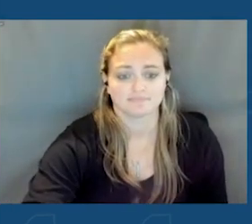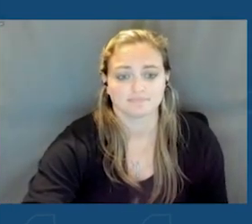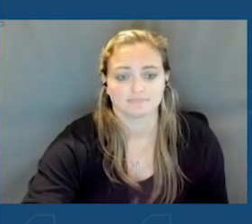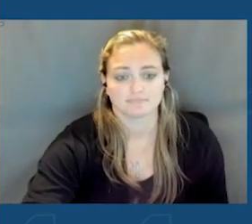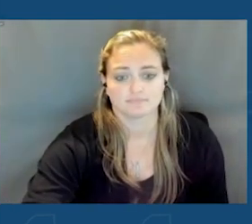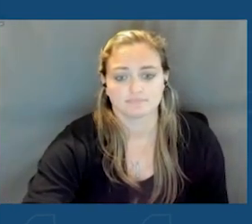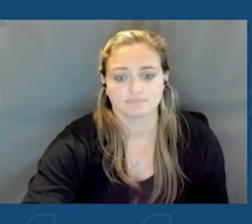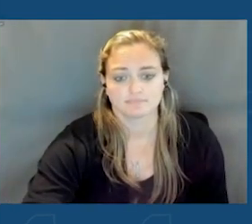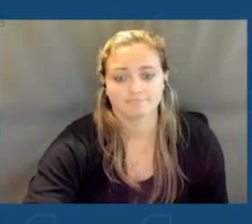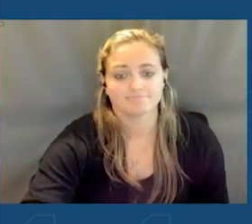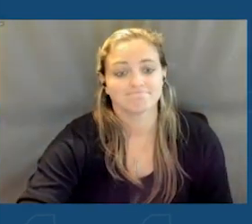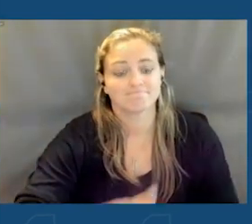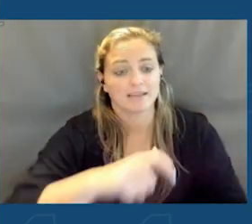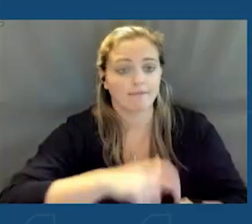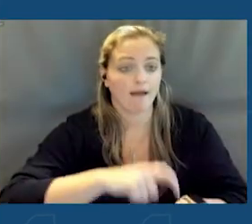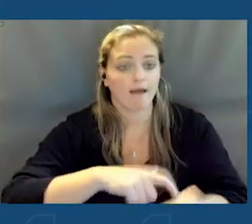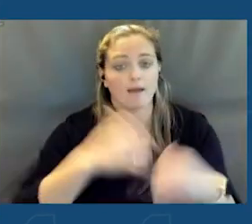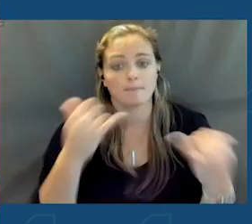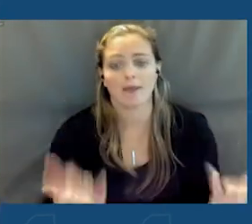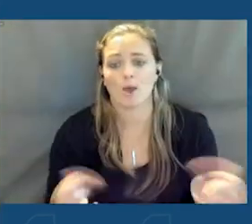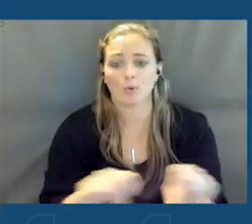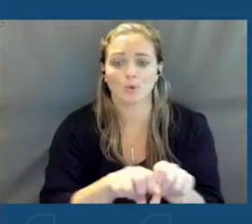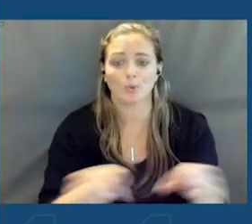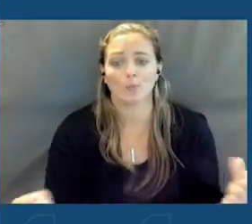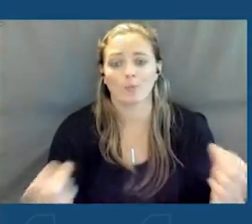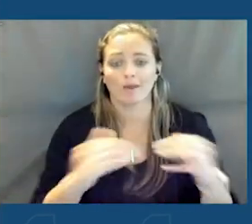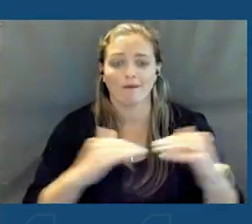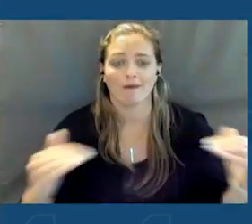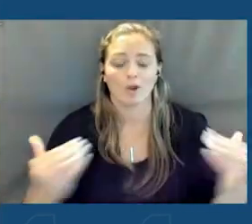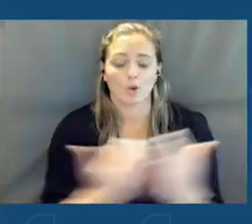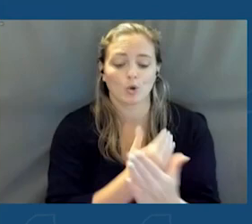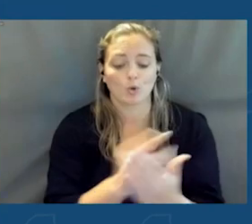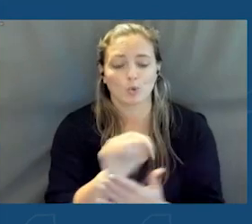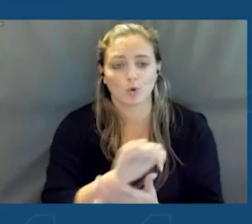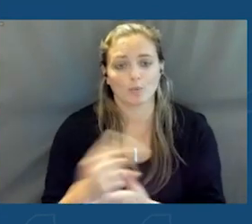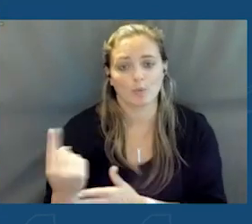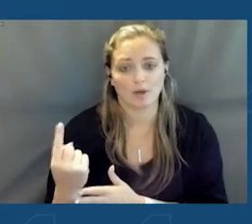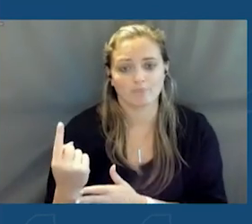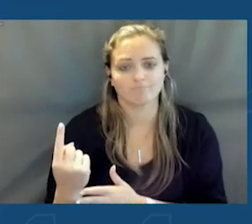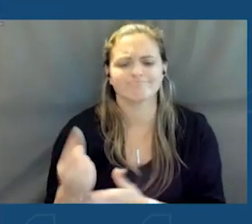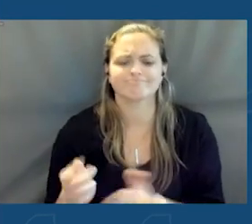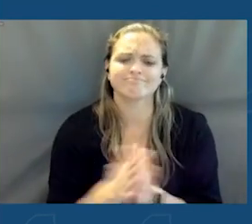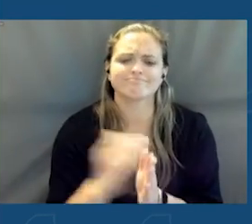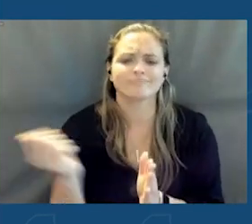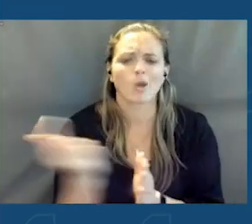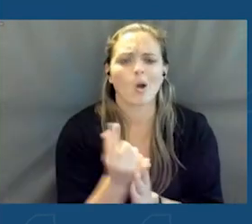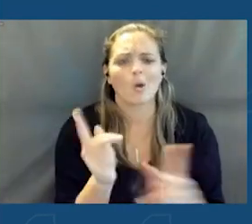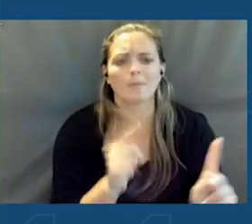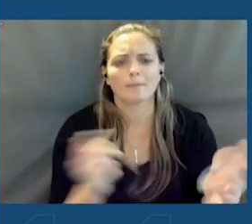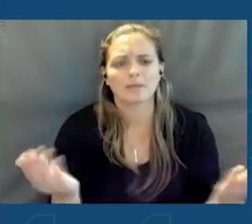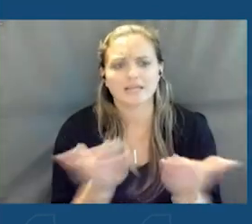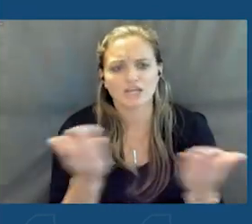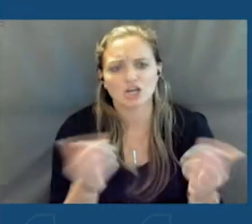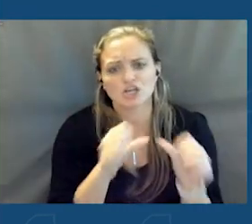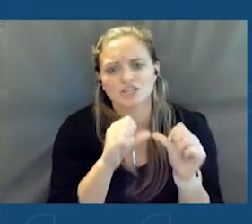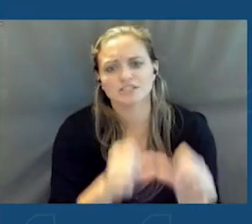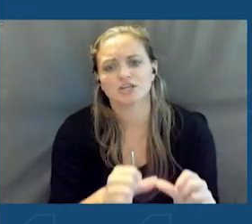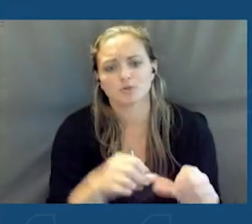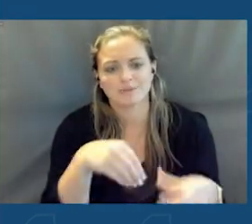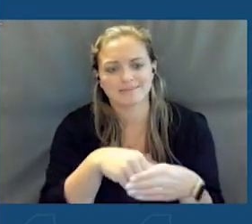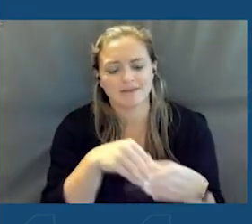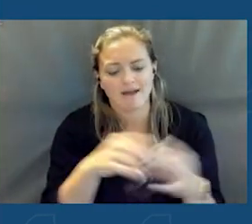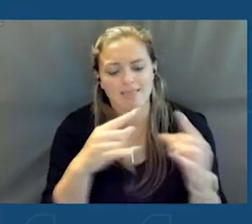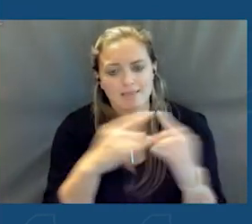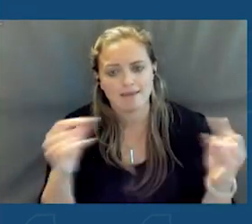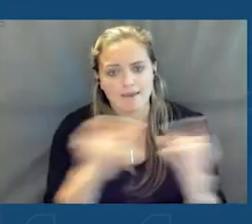It's time now to break some ground on the new Terminal 1. We'd ask that all those in attendance please remain inside of the tent and behind the